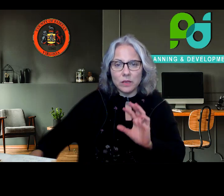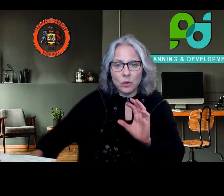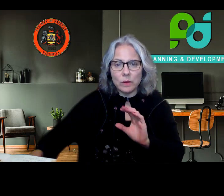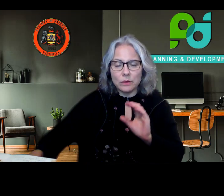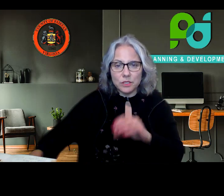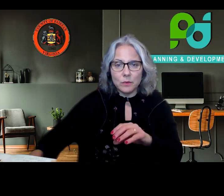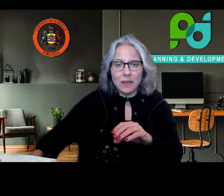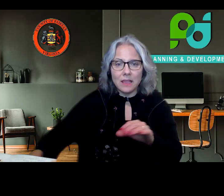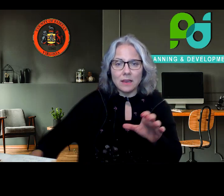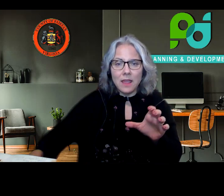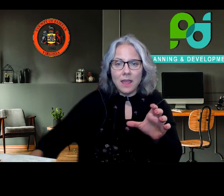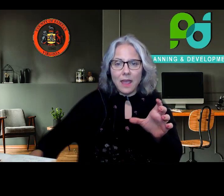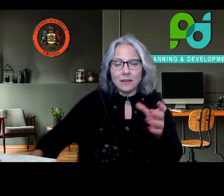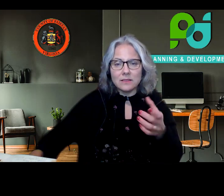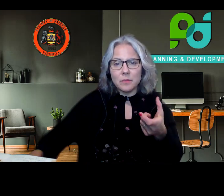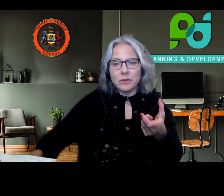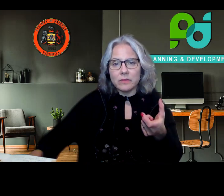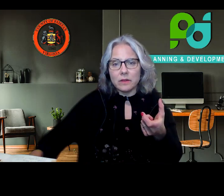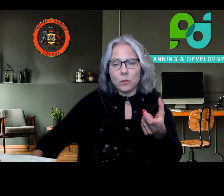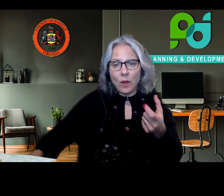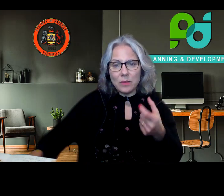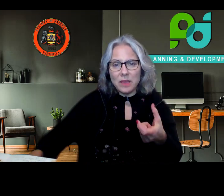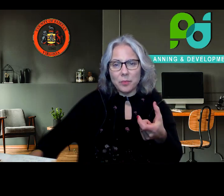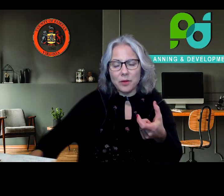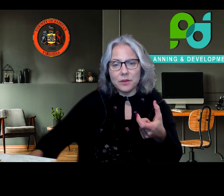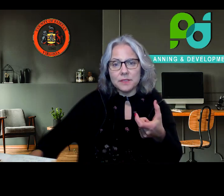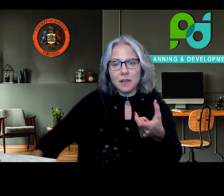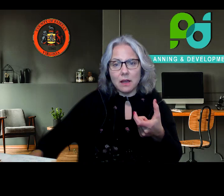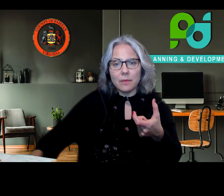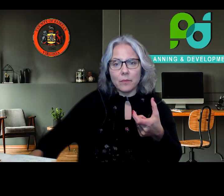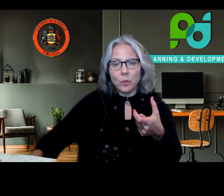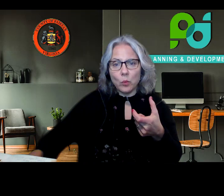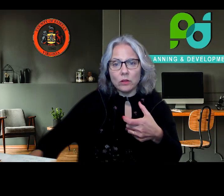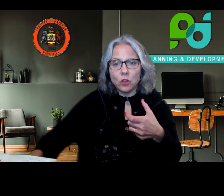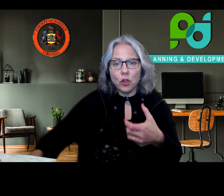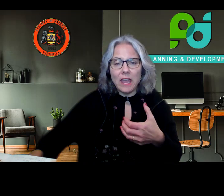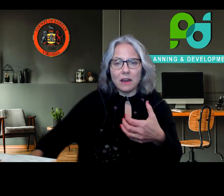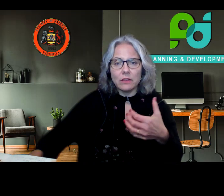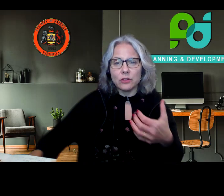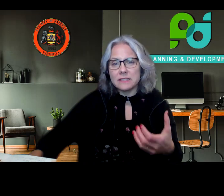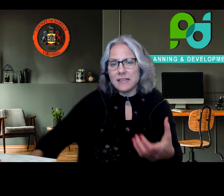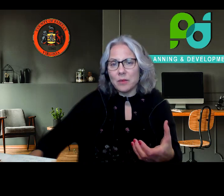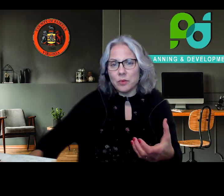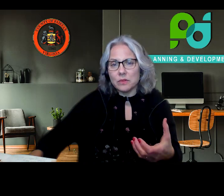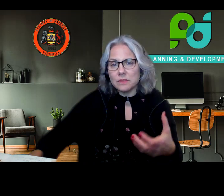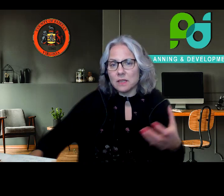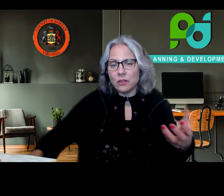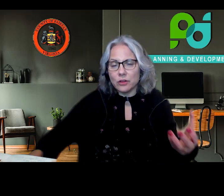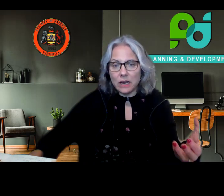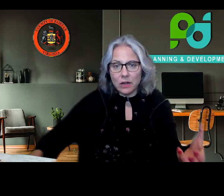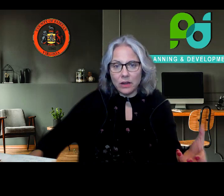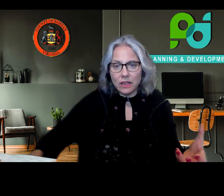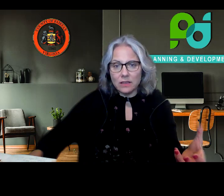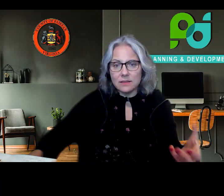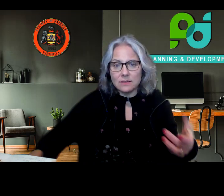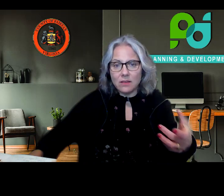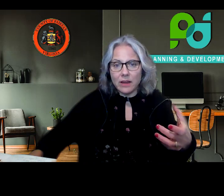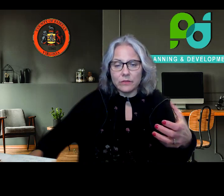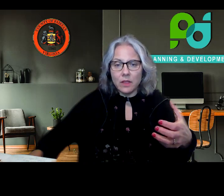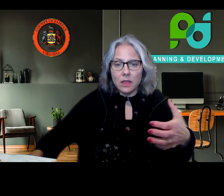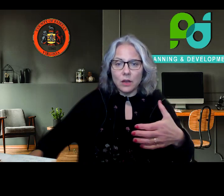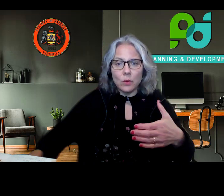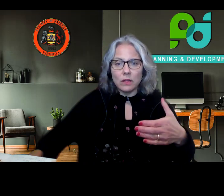that we were doing, and some of the white papers will look at other examples and other areas